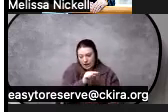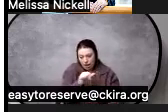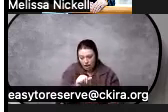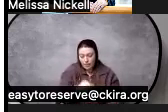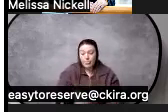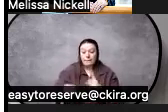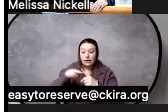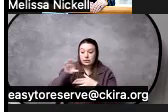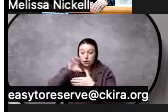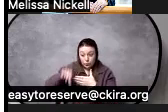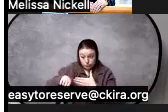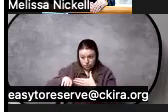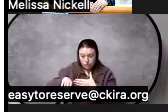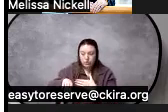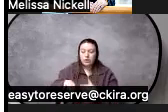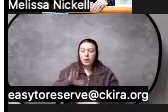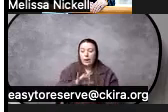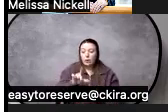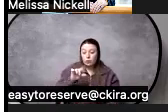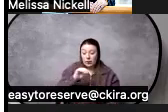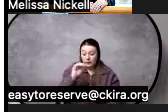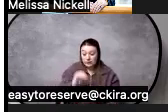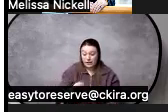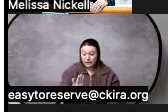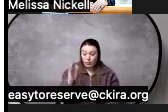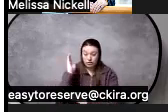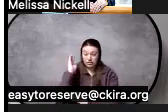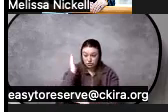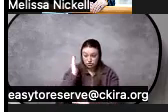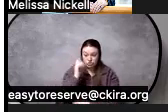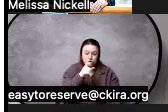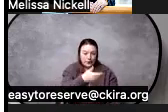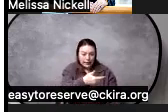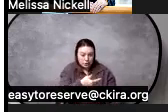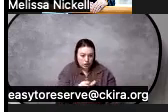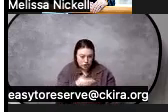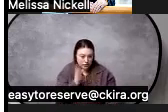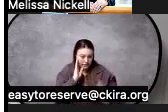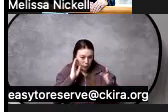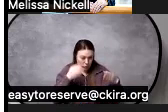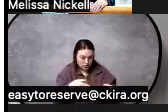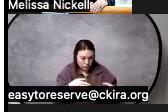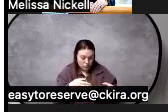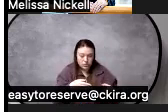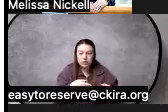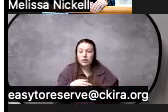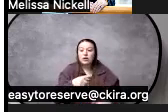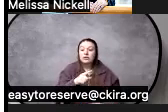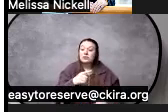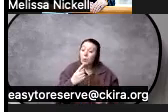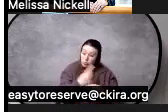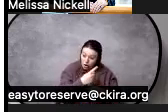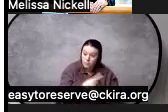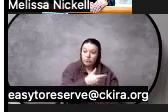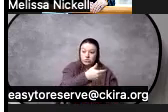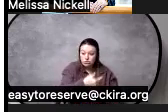About 20% of your presentation talk time should be spent on your introduction. A proper introduction to your topic is going to ensure